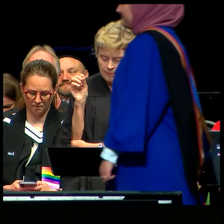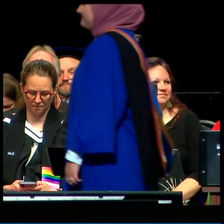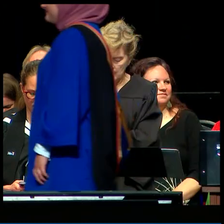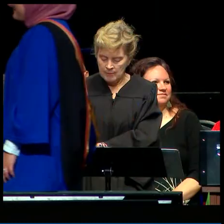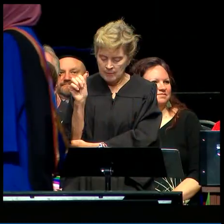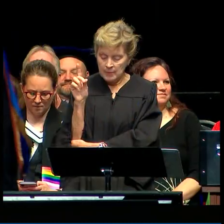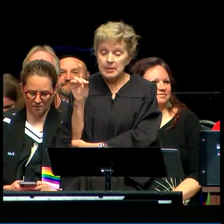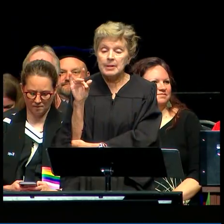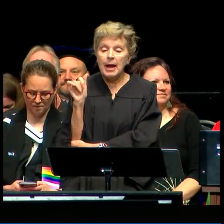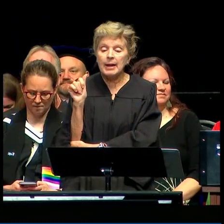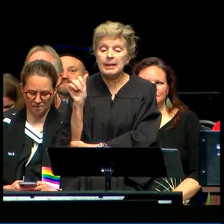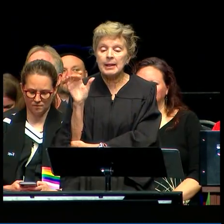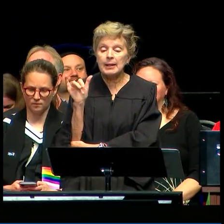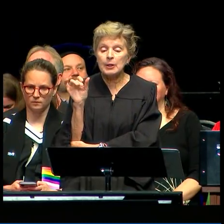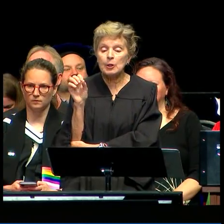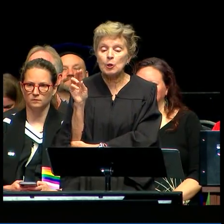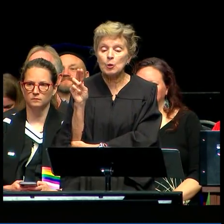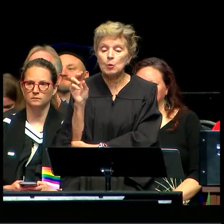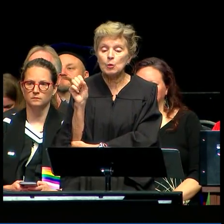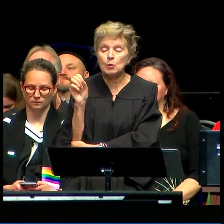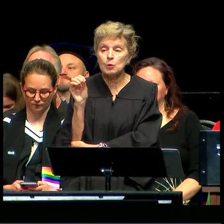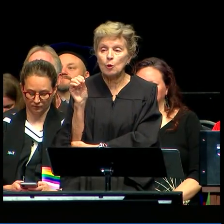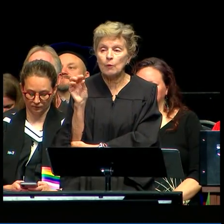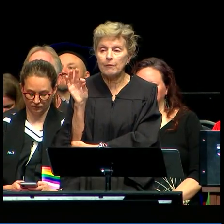Sadia Yusufi.